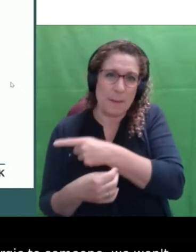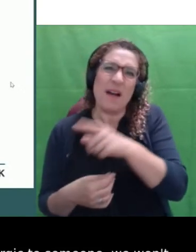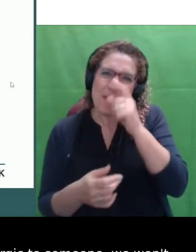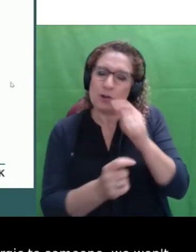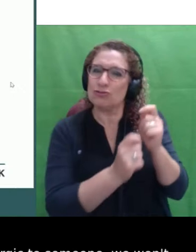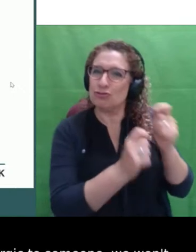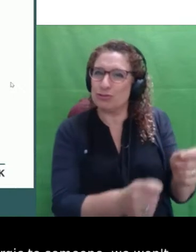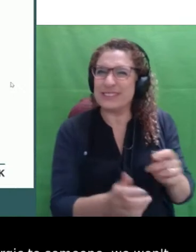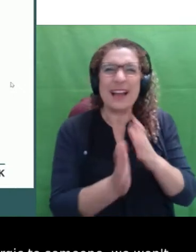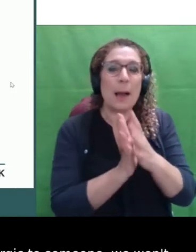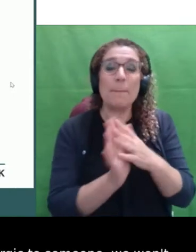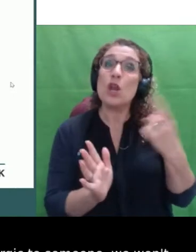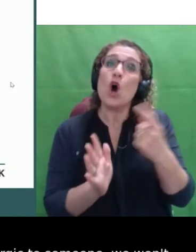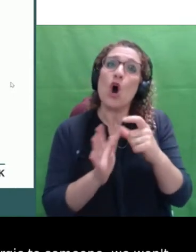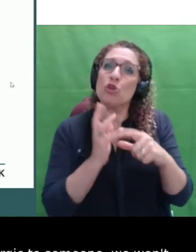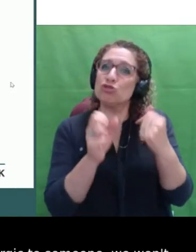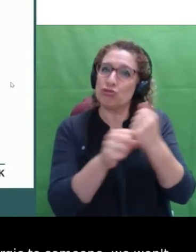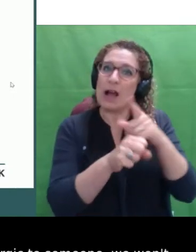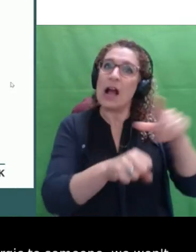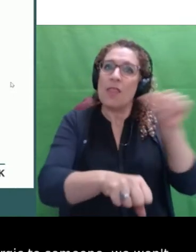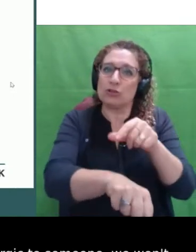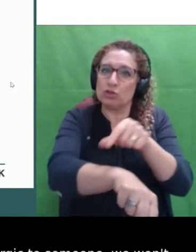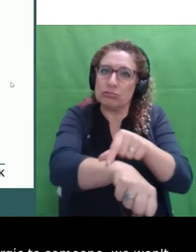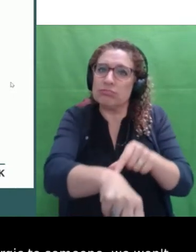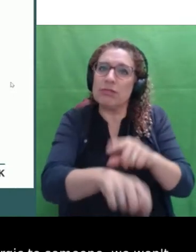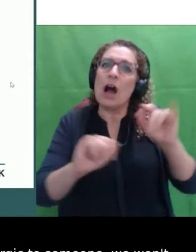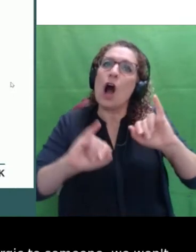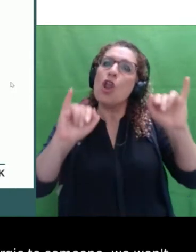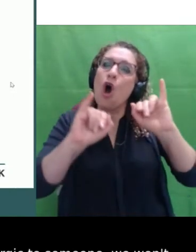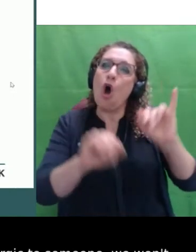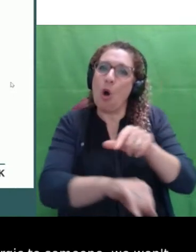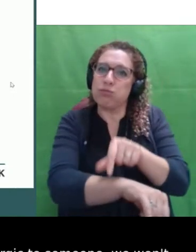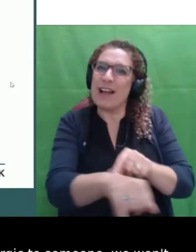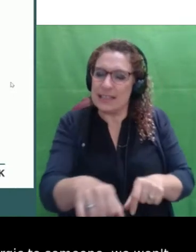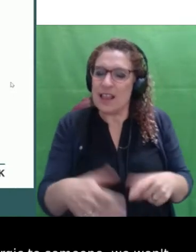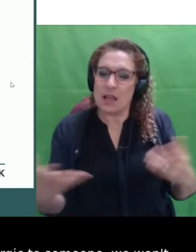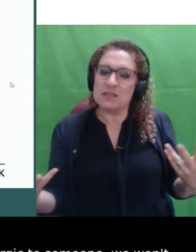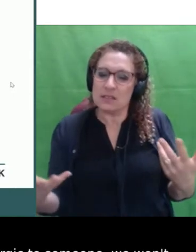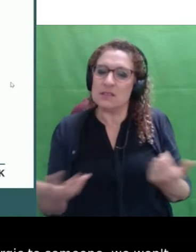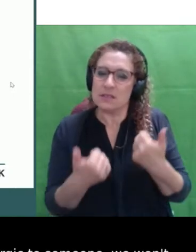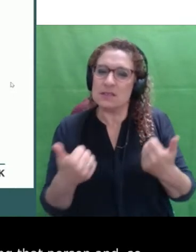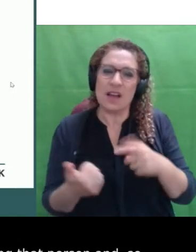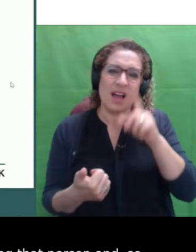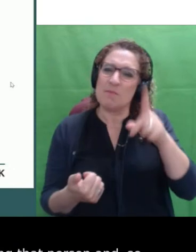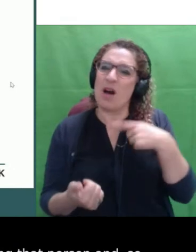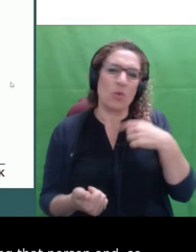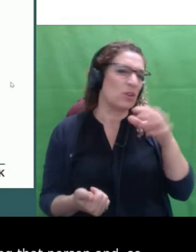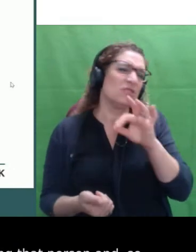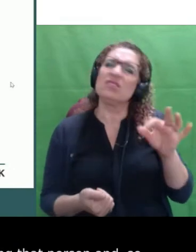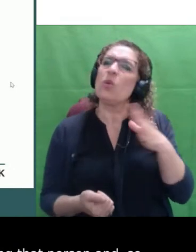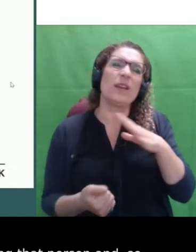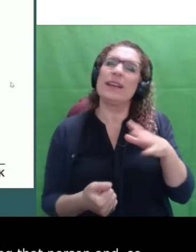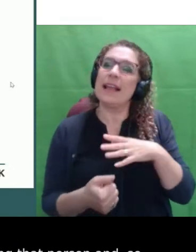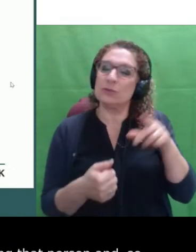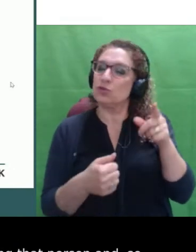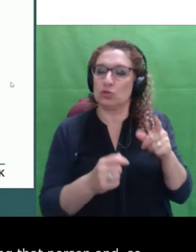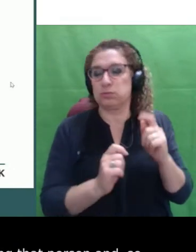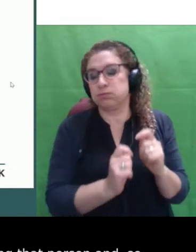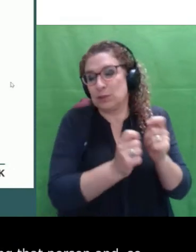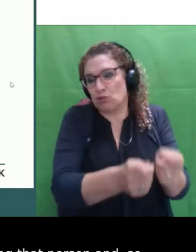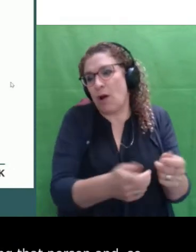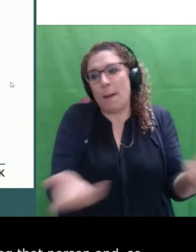allergy patients to wear um an alert bracelet especially if they have significant allergy but we don't need to prescribe them uh adrenaline auto